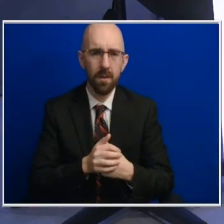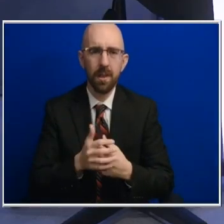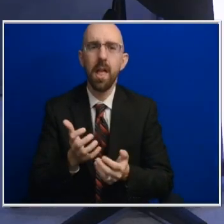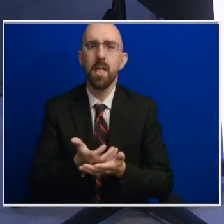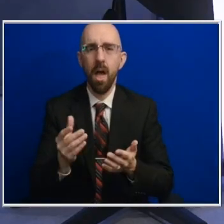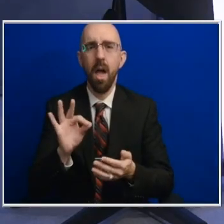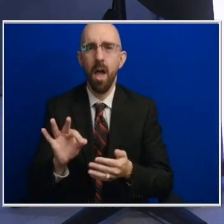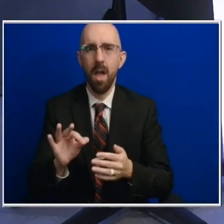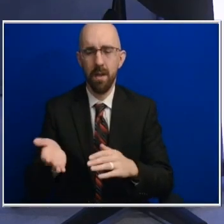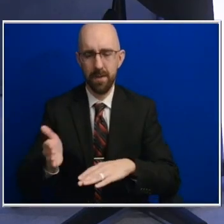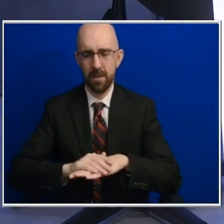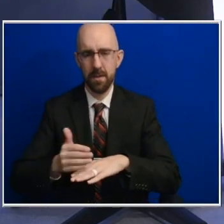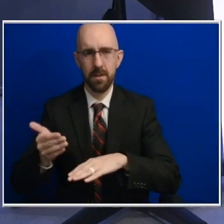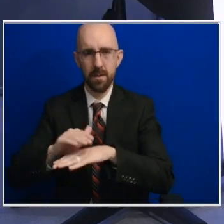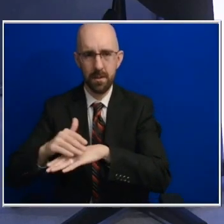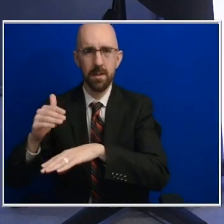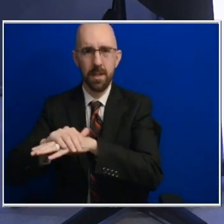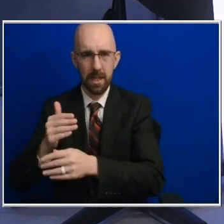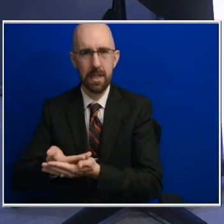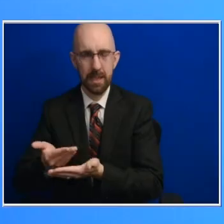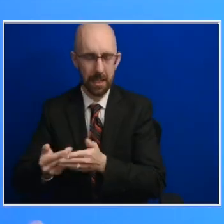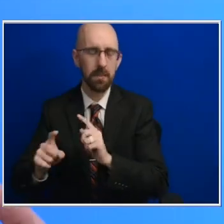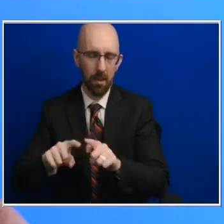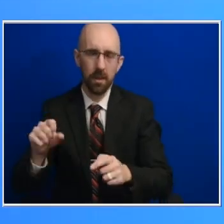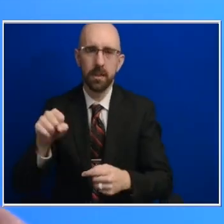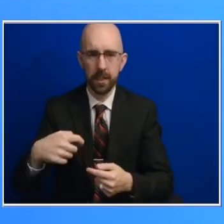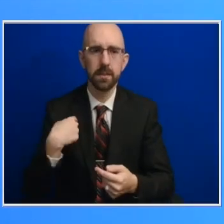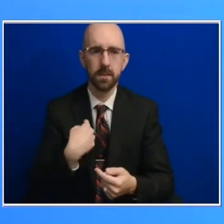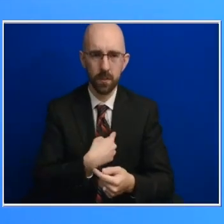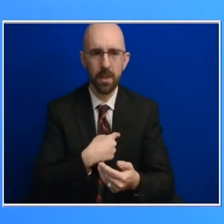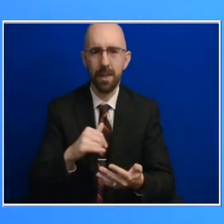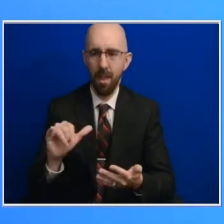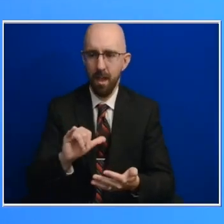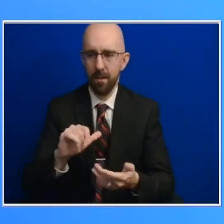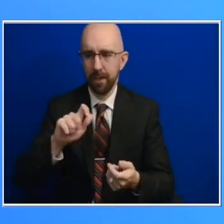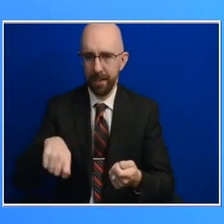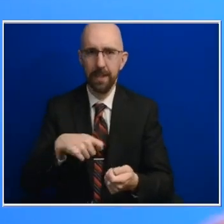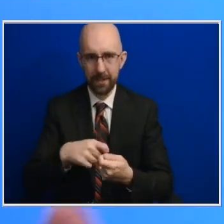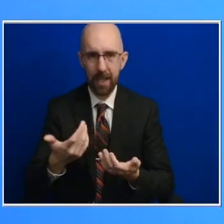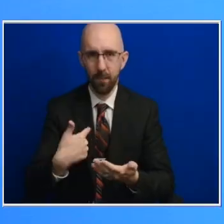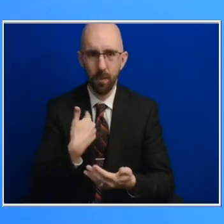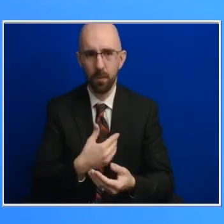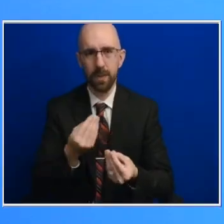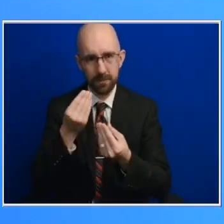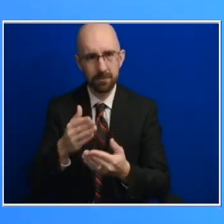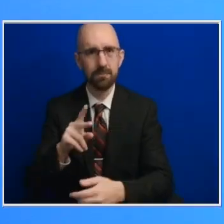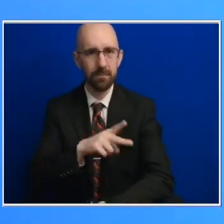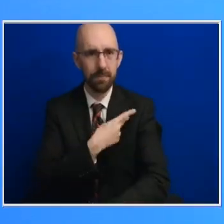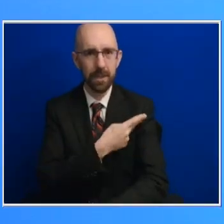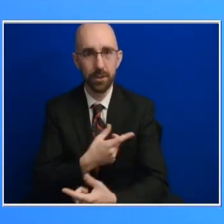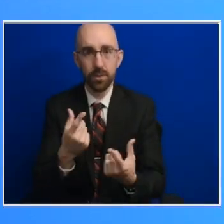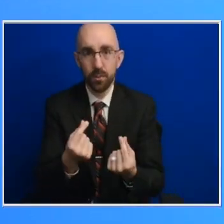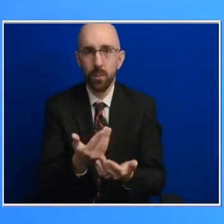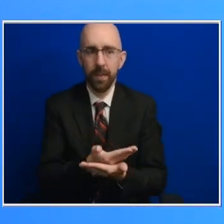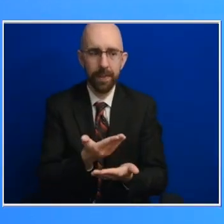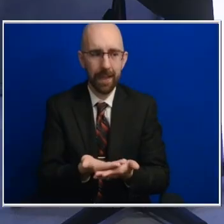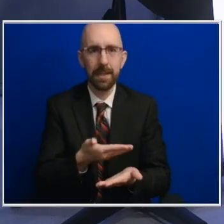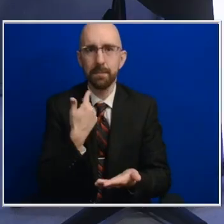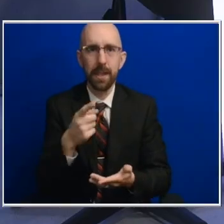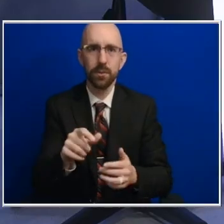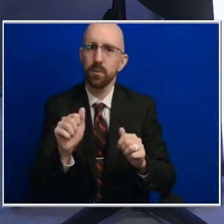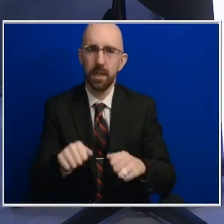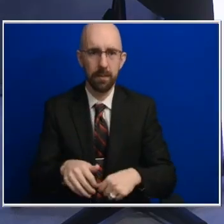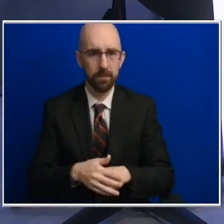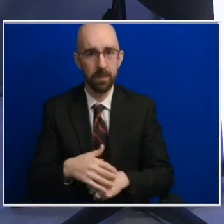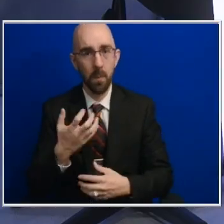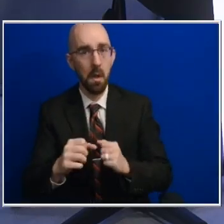factors to a lot of this, but yes, we are, this is exactly what we're telling our patients. Do the things the best you can. Can I put a plug in?